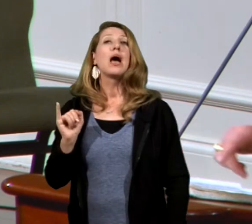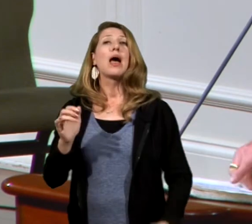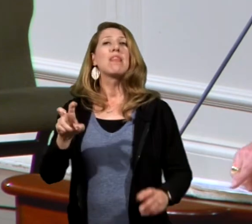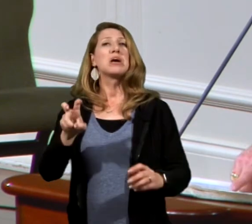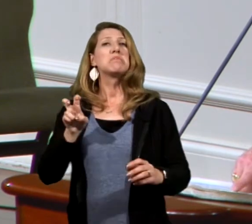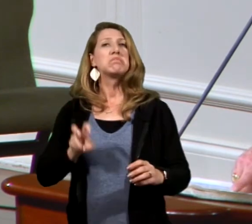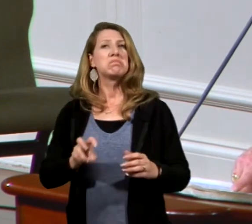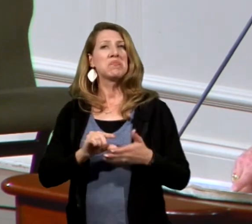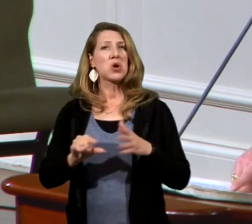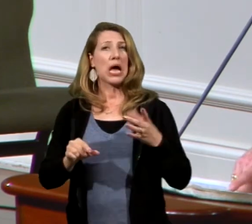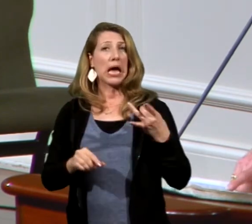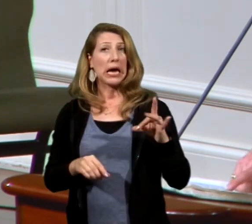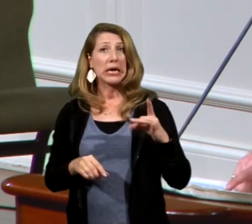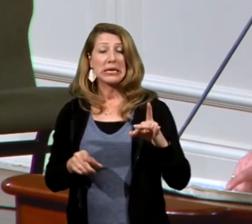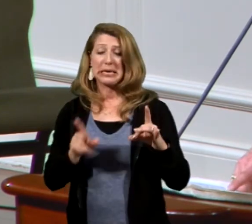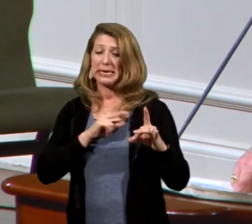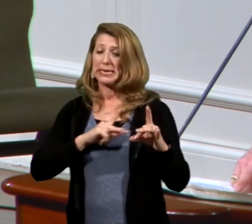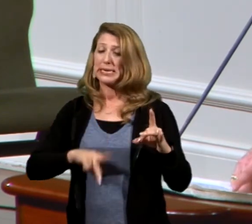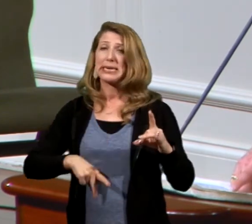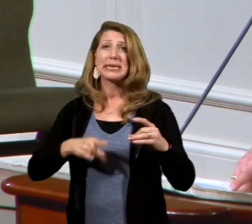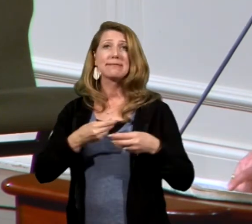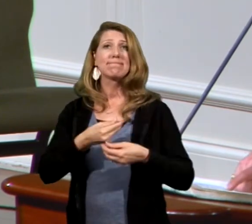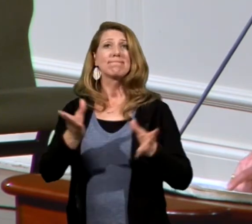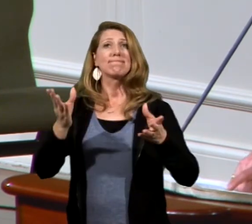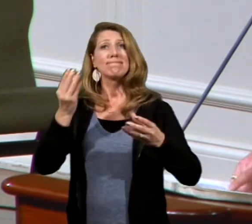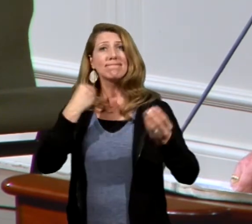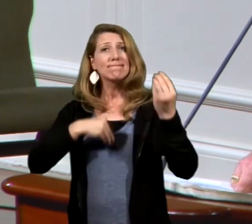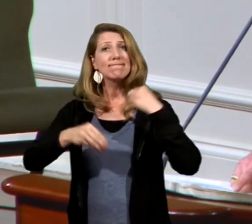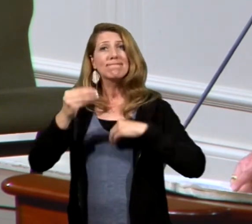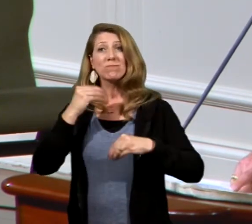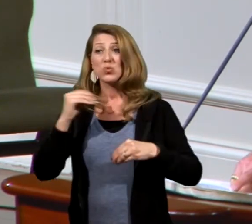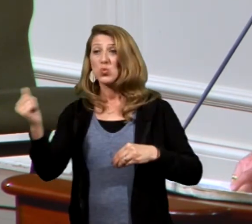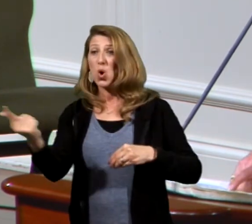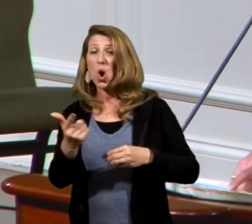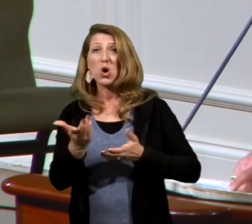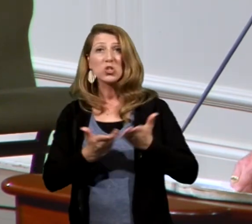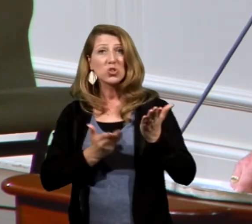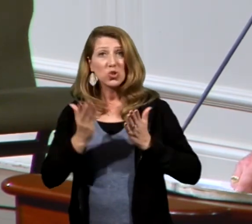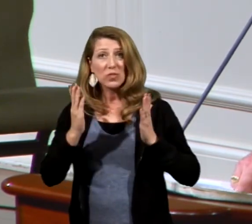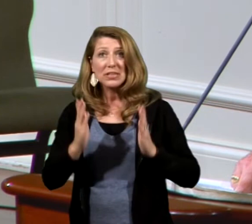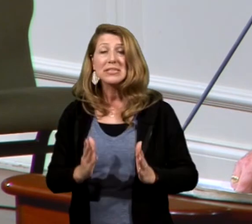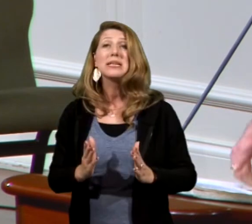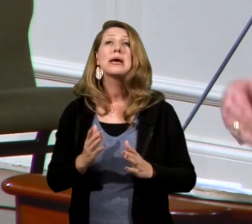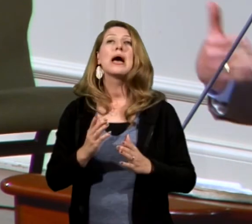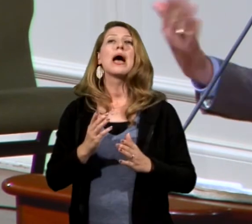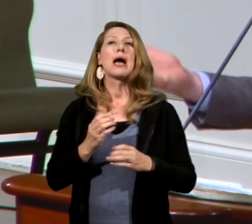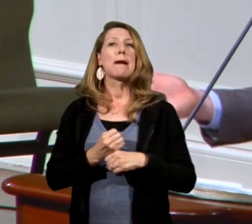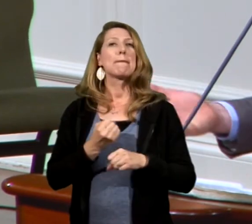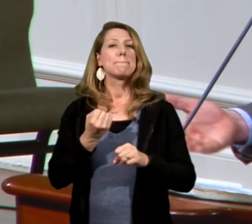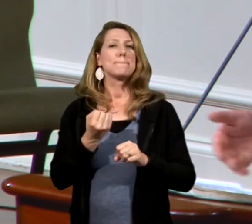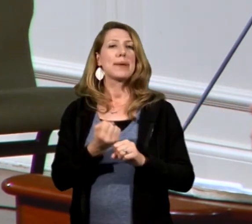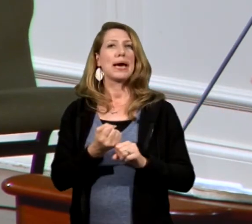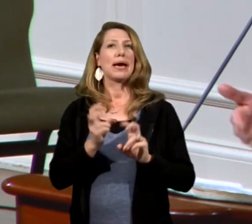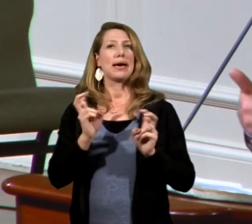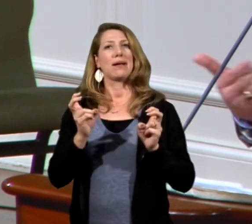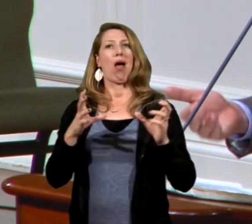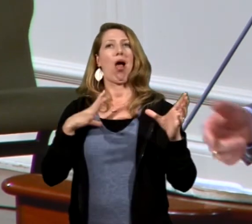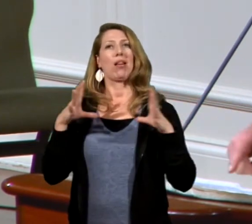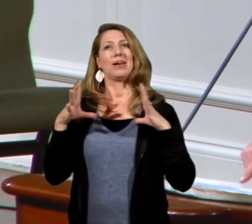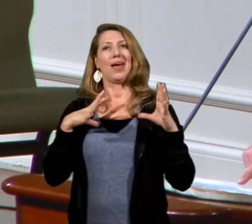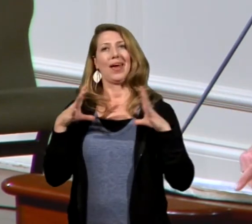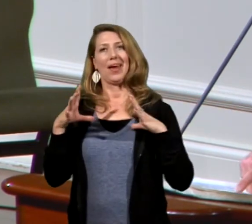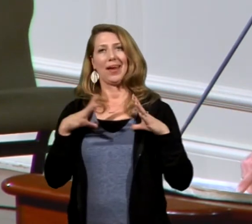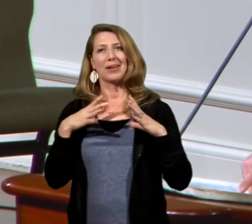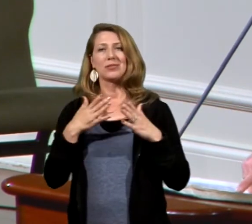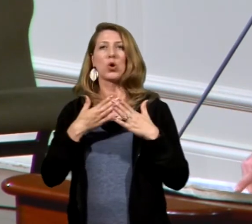18. And the king made a great feast unto all the princes and the servants, even unto Esther's feast. And he made a release, or he got a holiday, gave